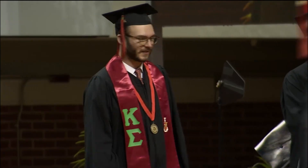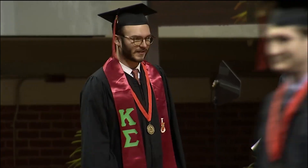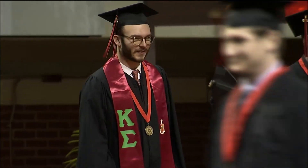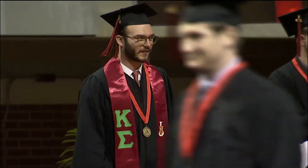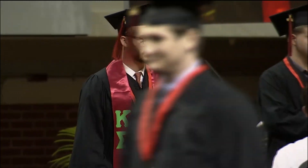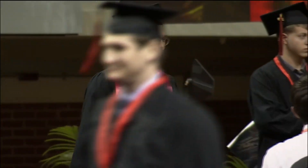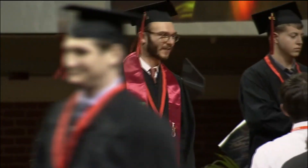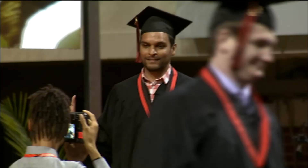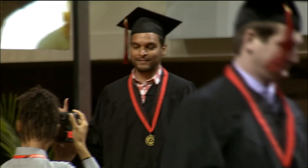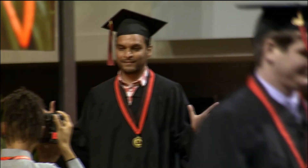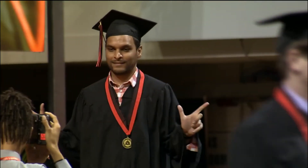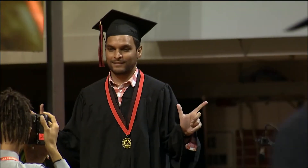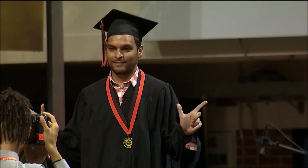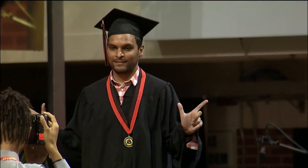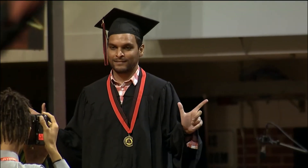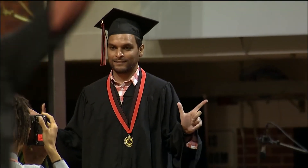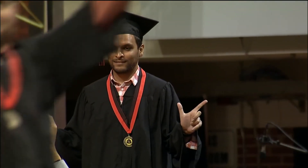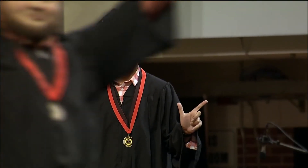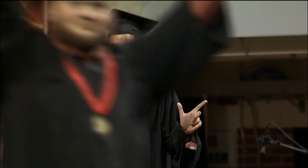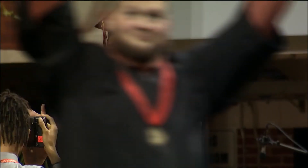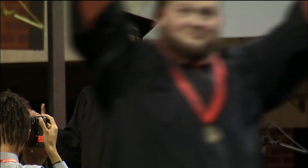Taze Mueller.